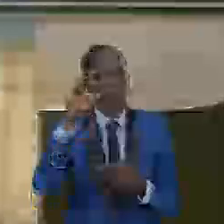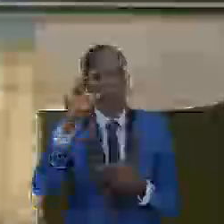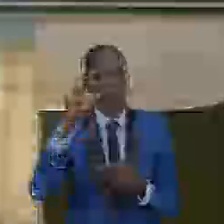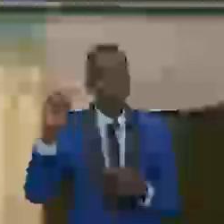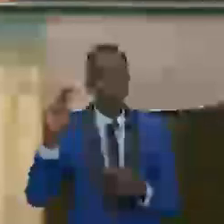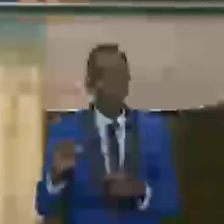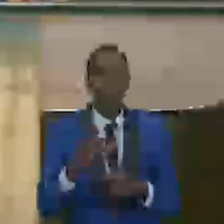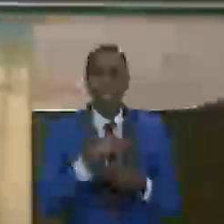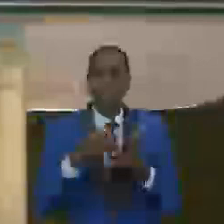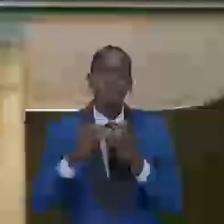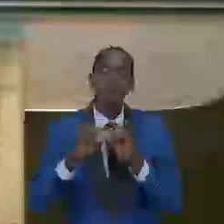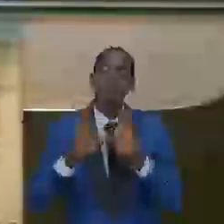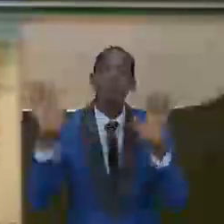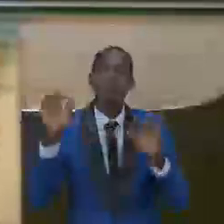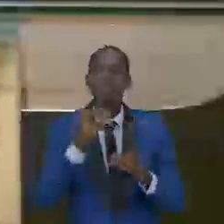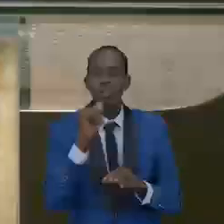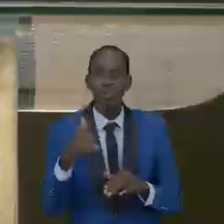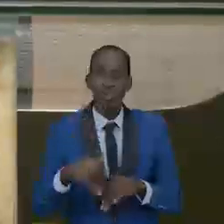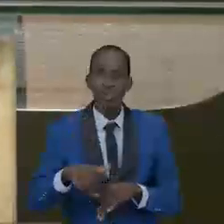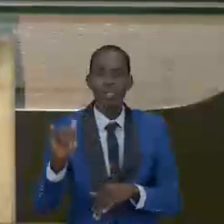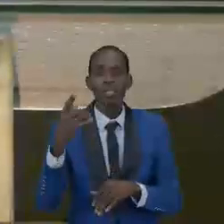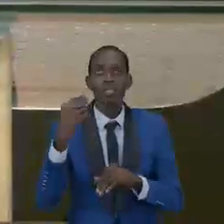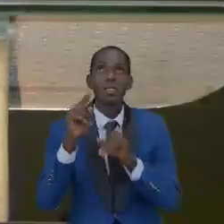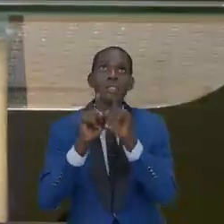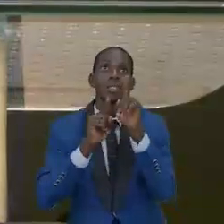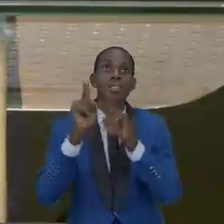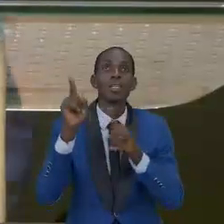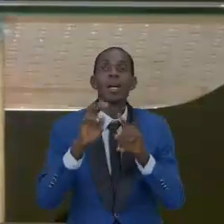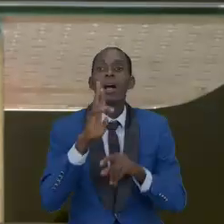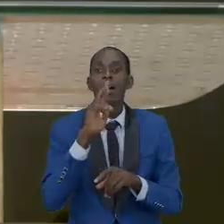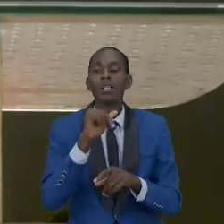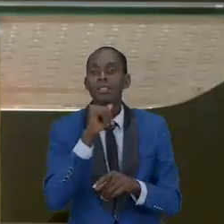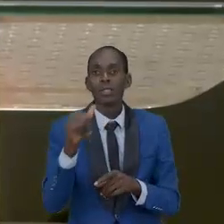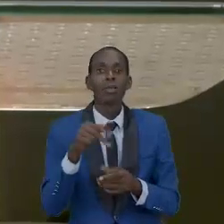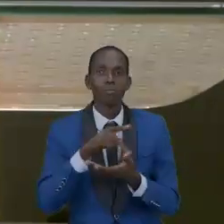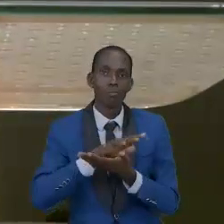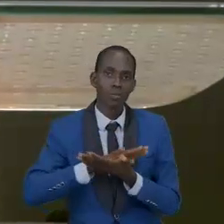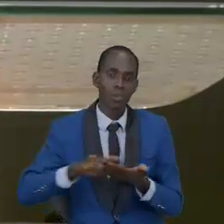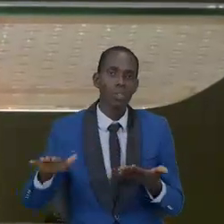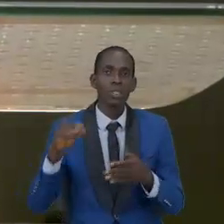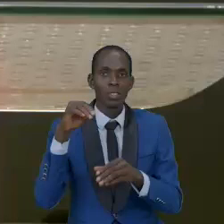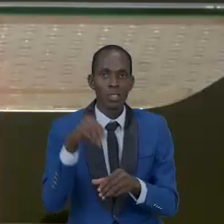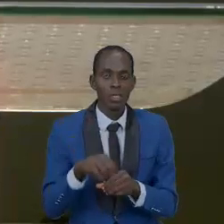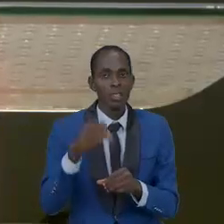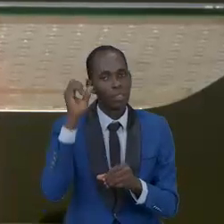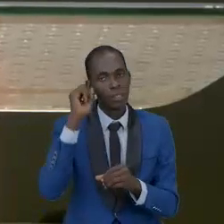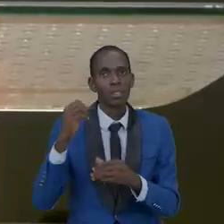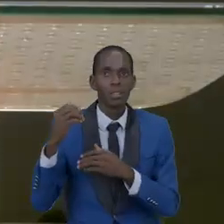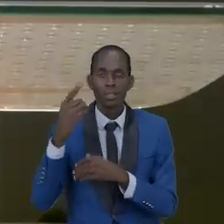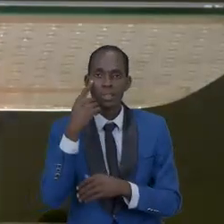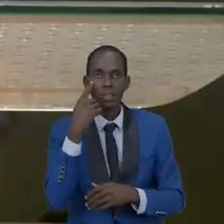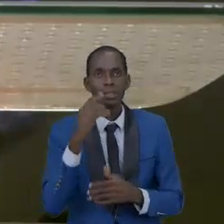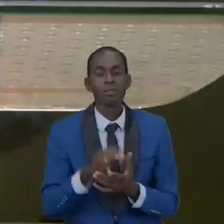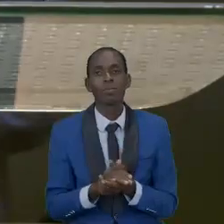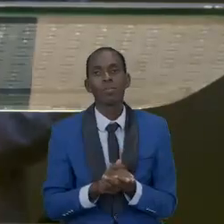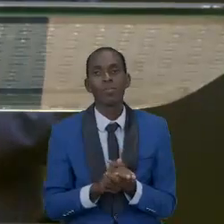it shineth not. Yea, the stars are not pure in his sight. It